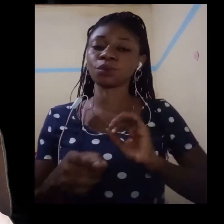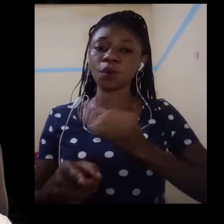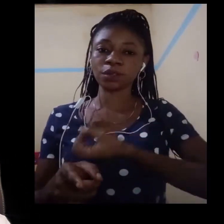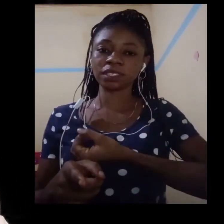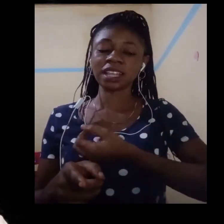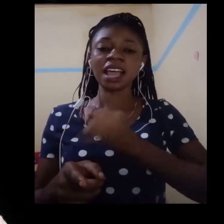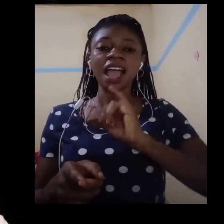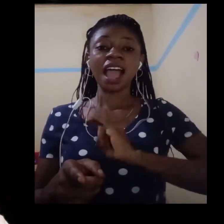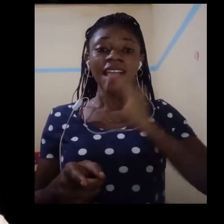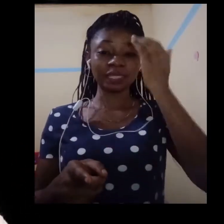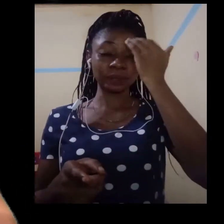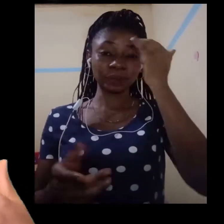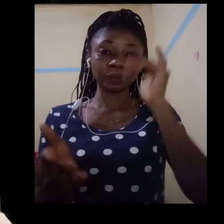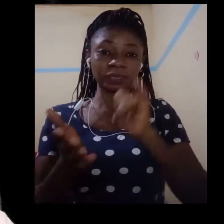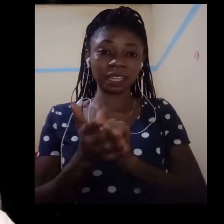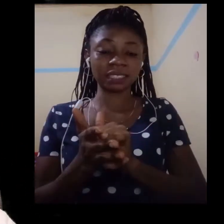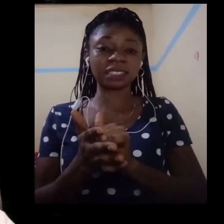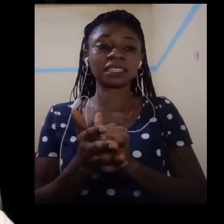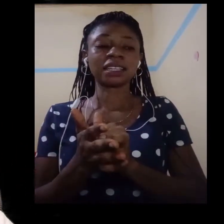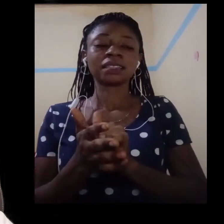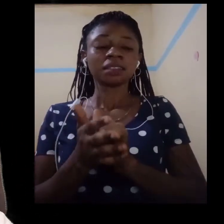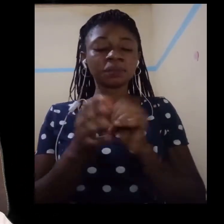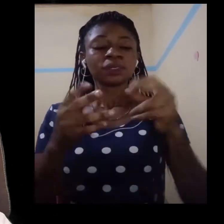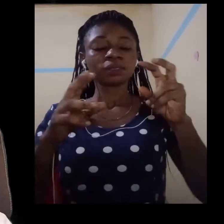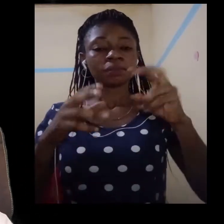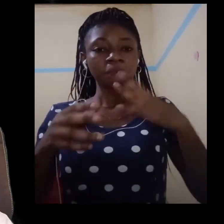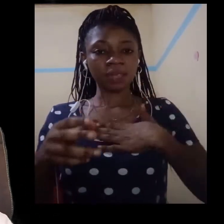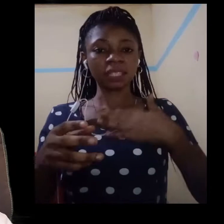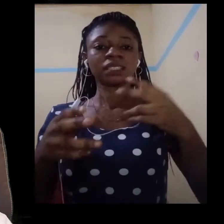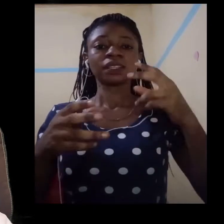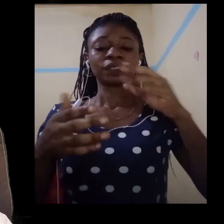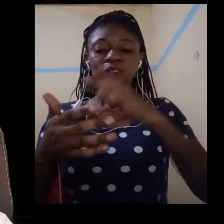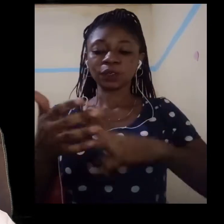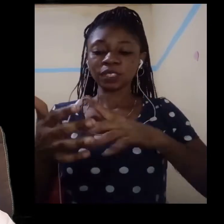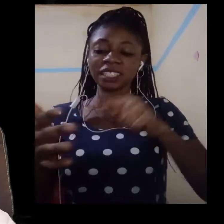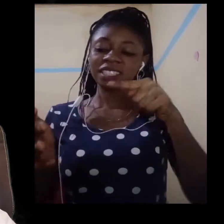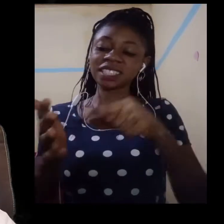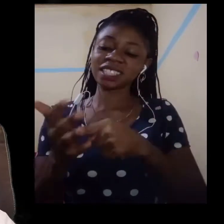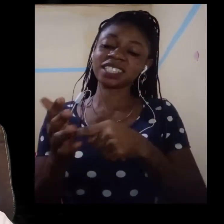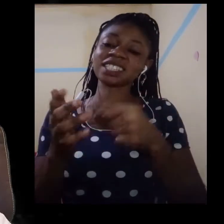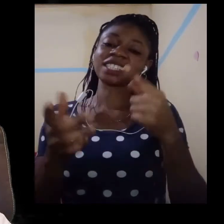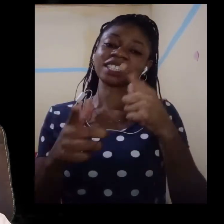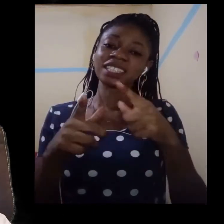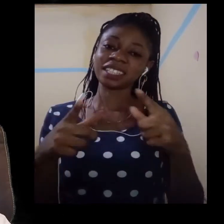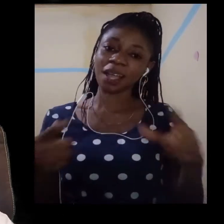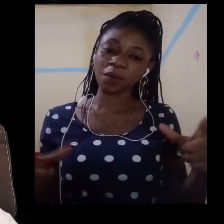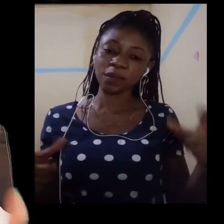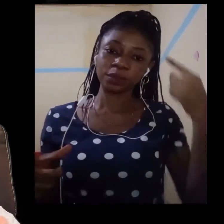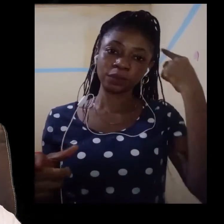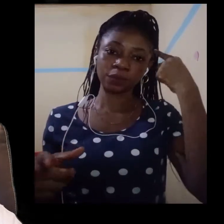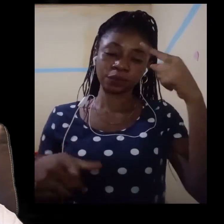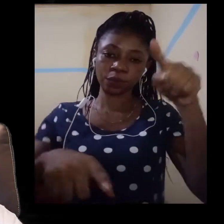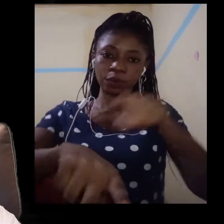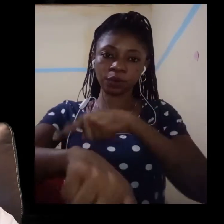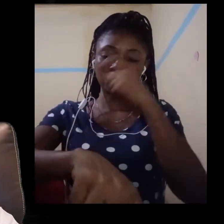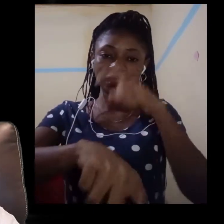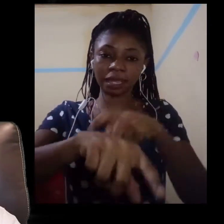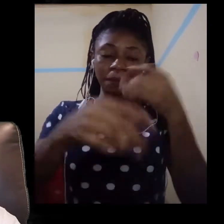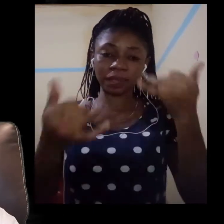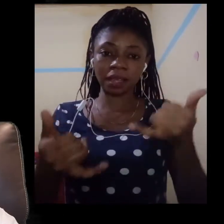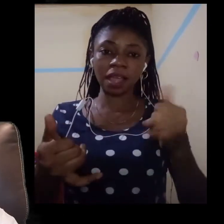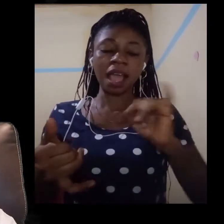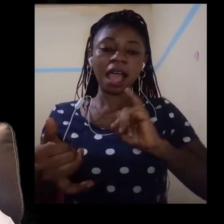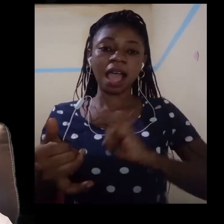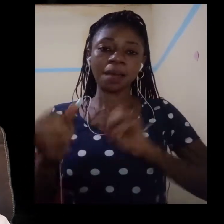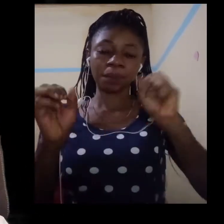been studying this sign language for a while now, I am able to pick a whole lot of stuff from